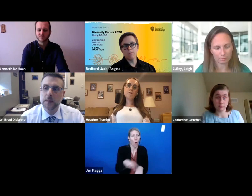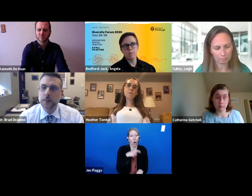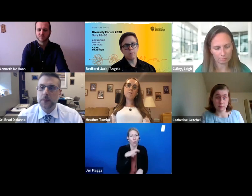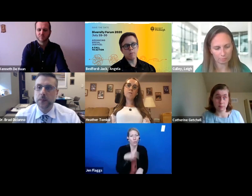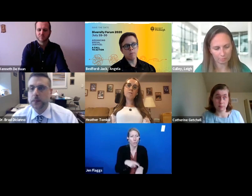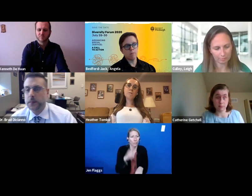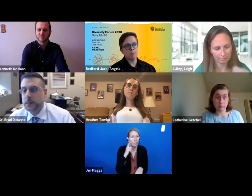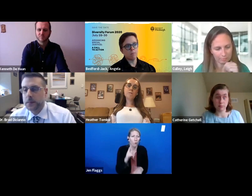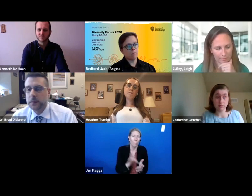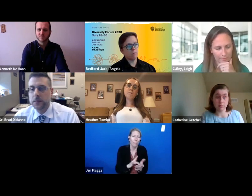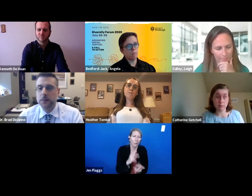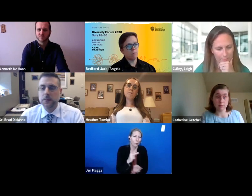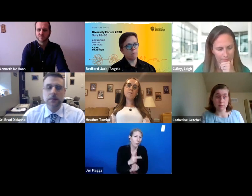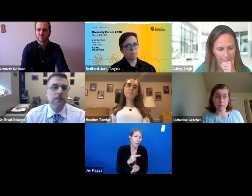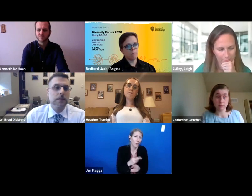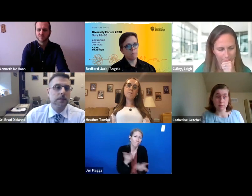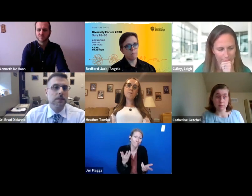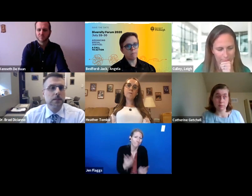care.